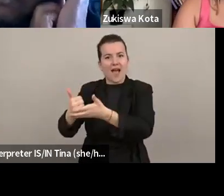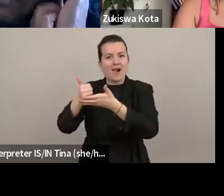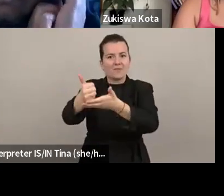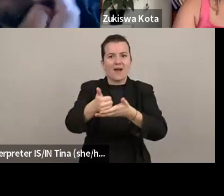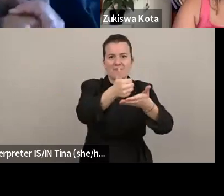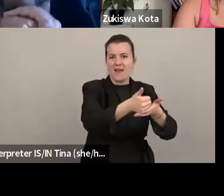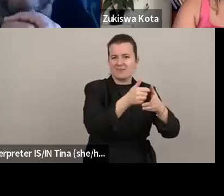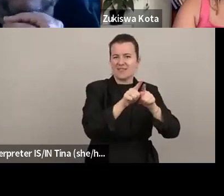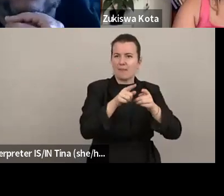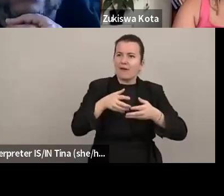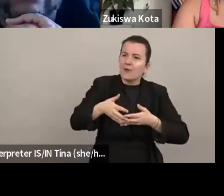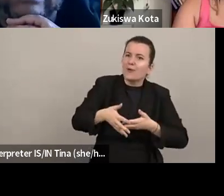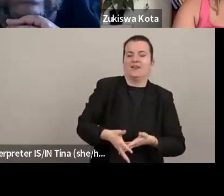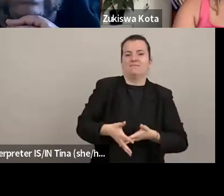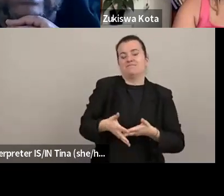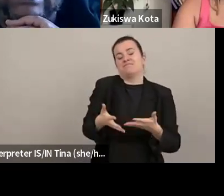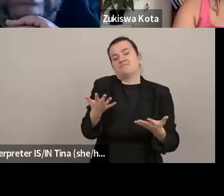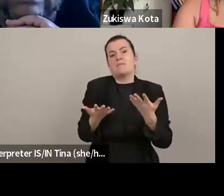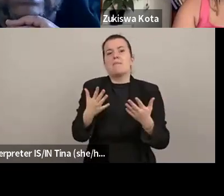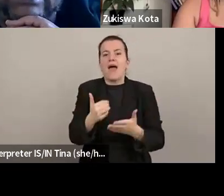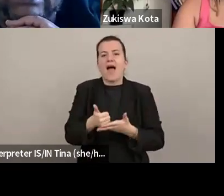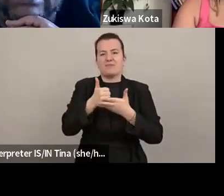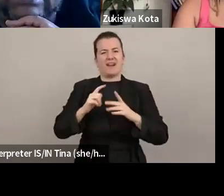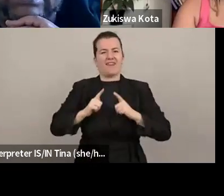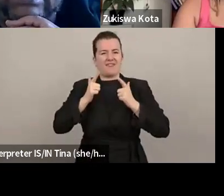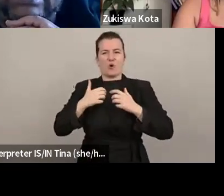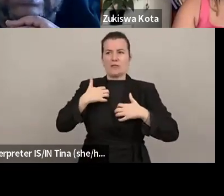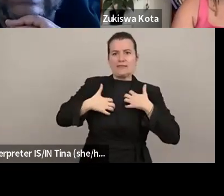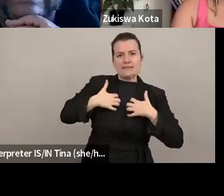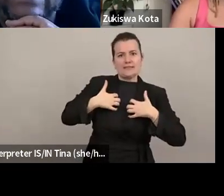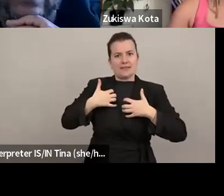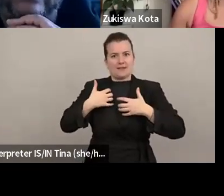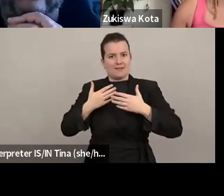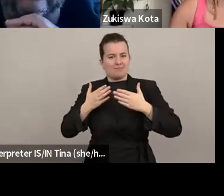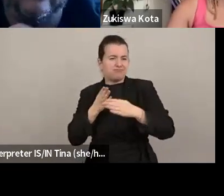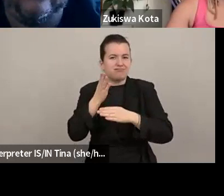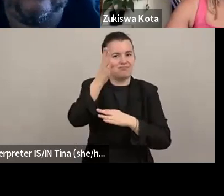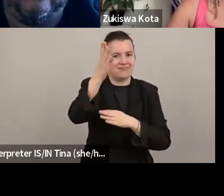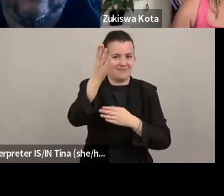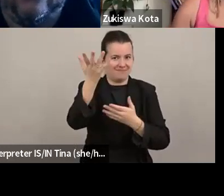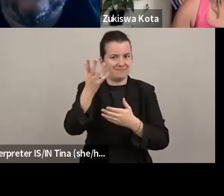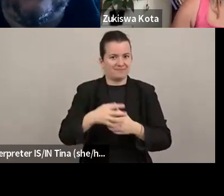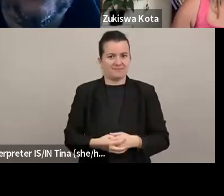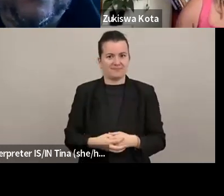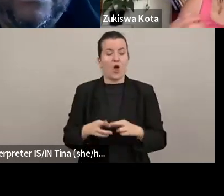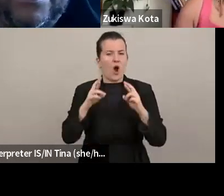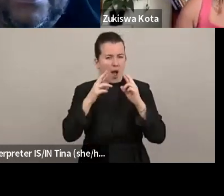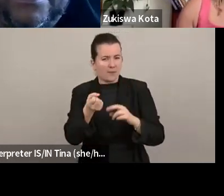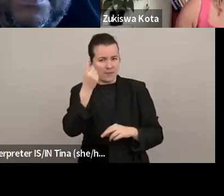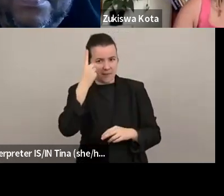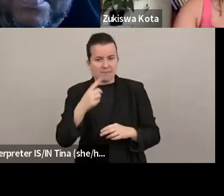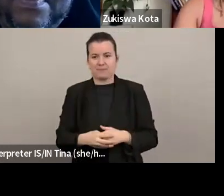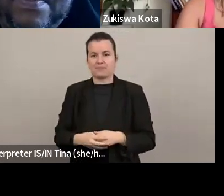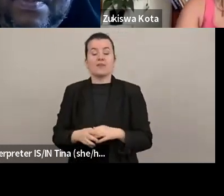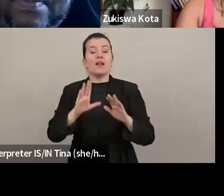more interesting, I mean, yeah. My Thanks, Hans. question would be, sorry, my question would be very